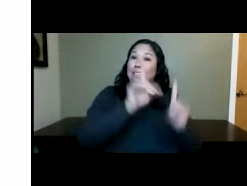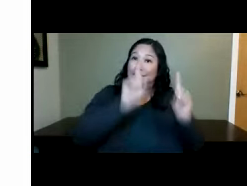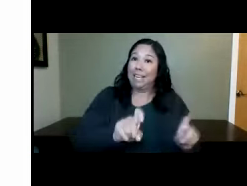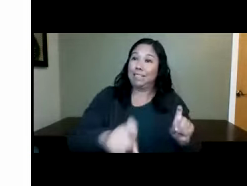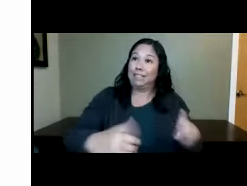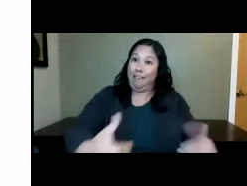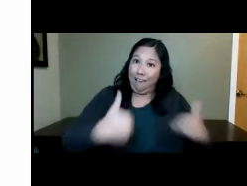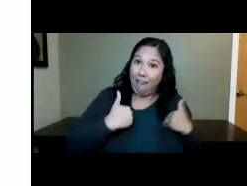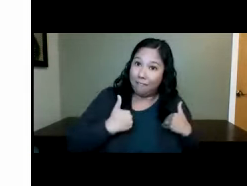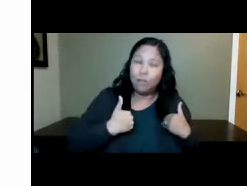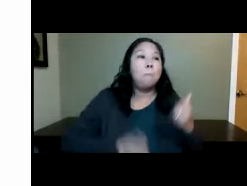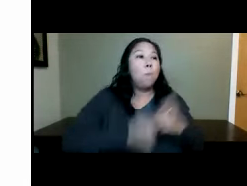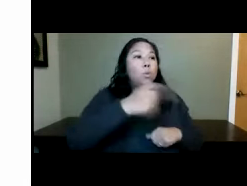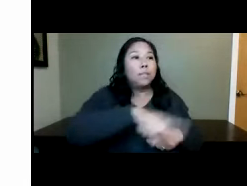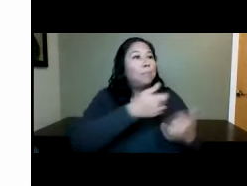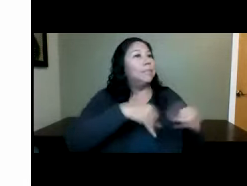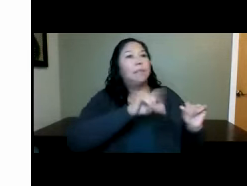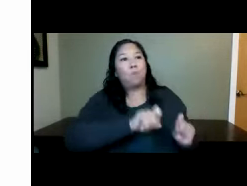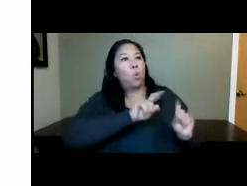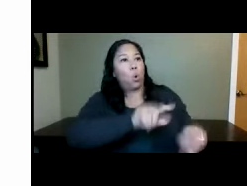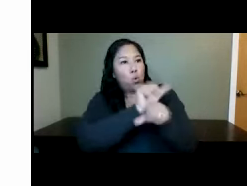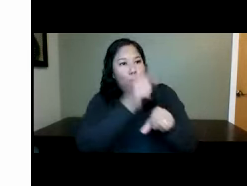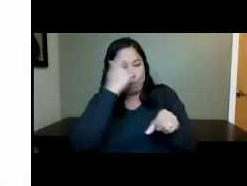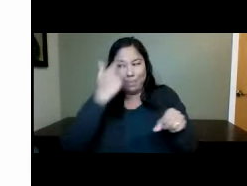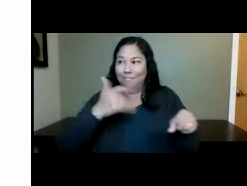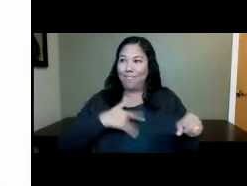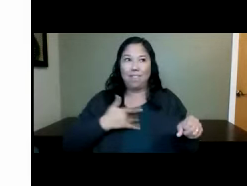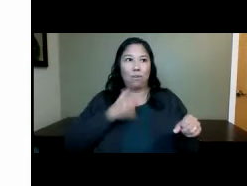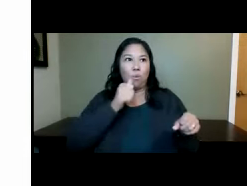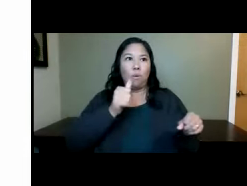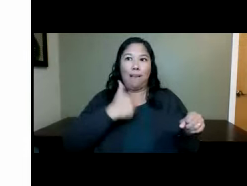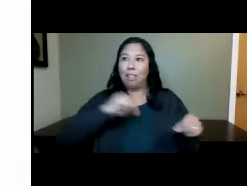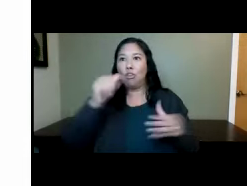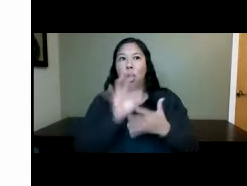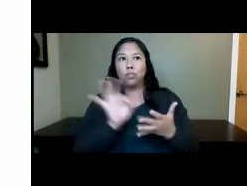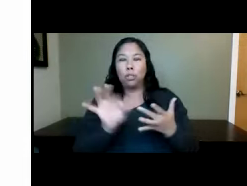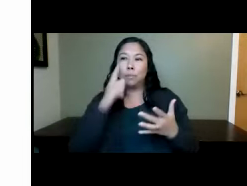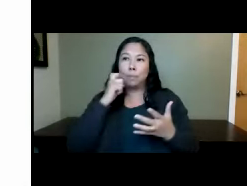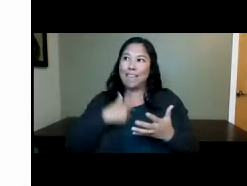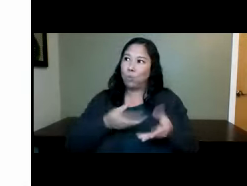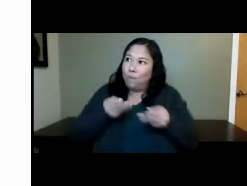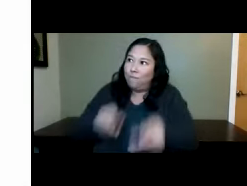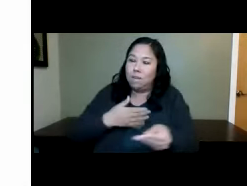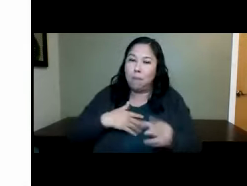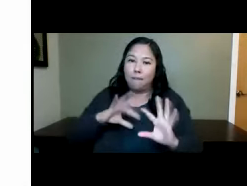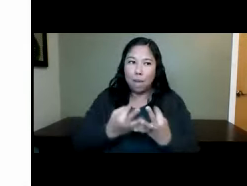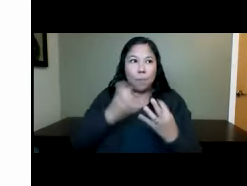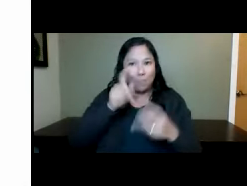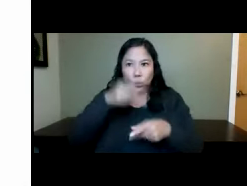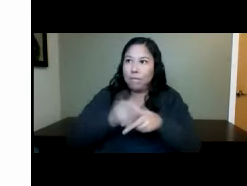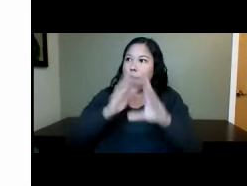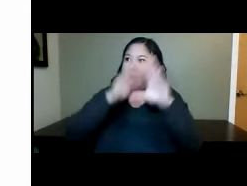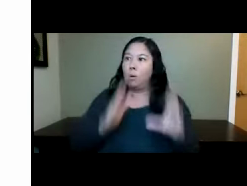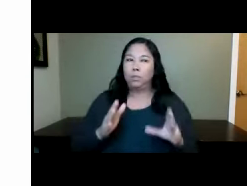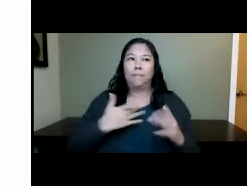to work because they felt they had no other choice in order to keep food on the table at home and keep some kind of housing for their family.